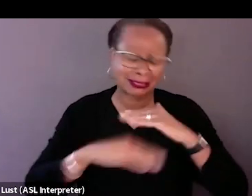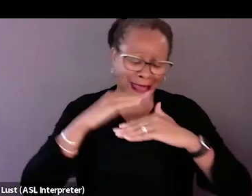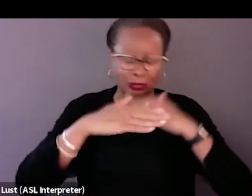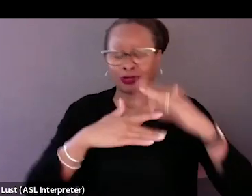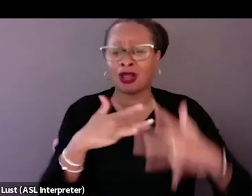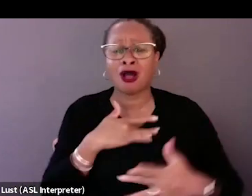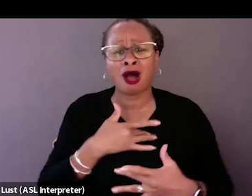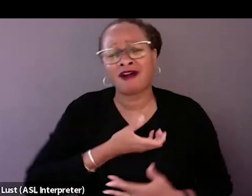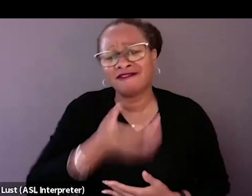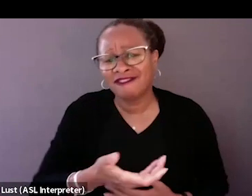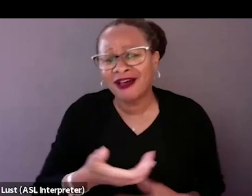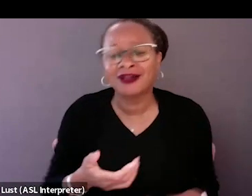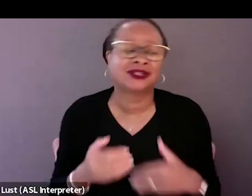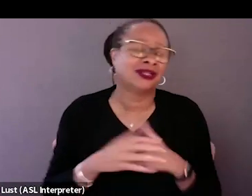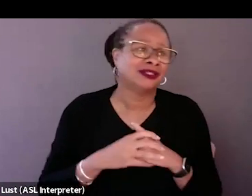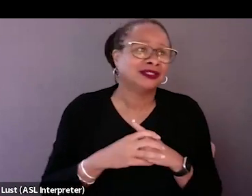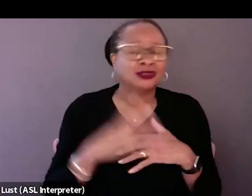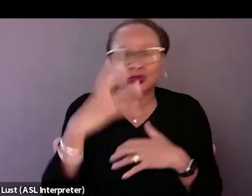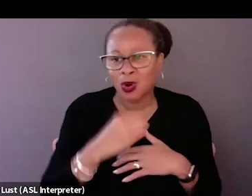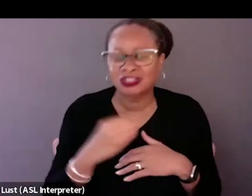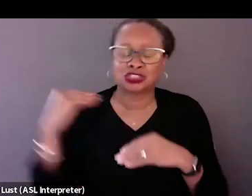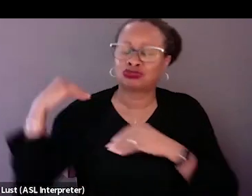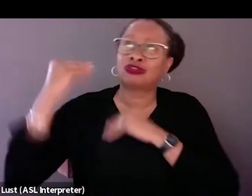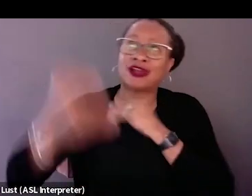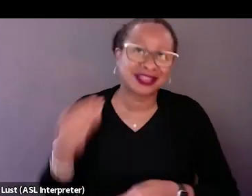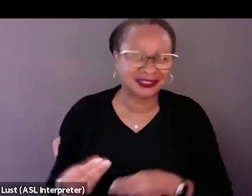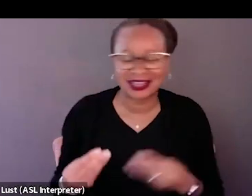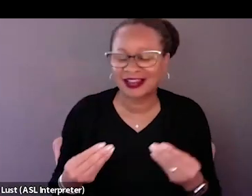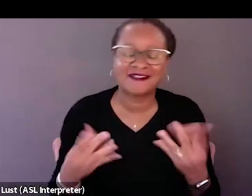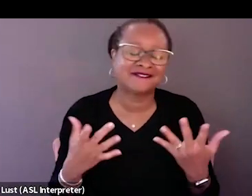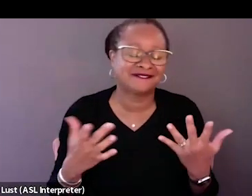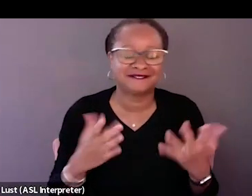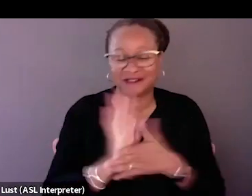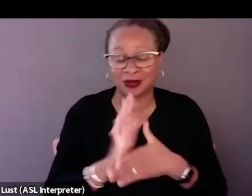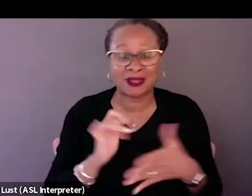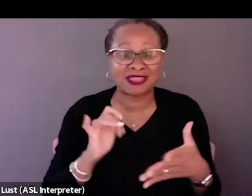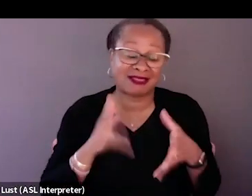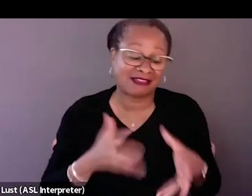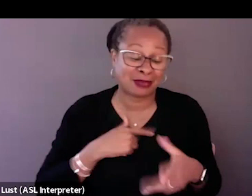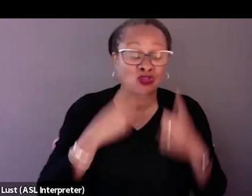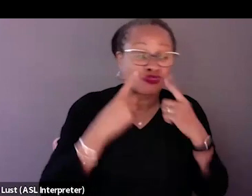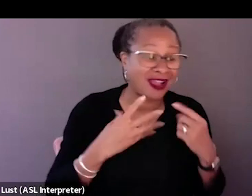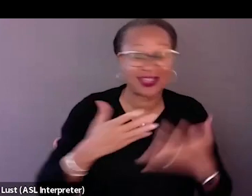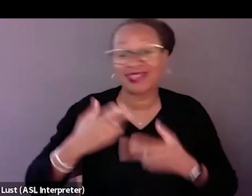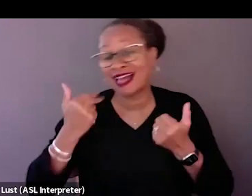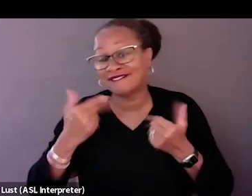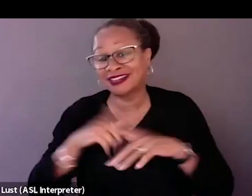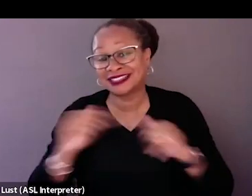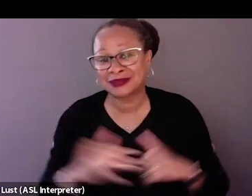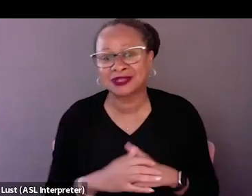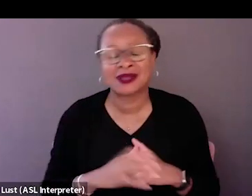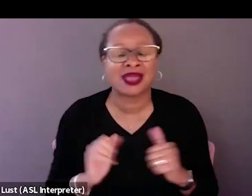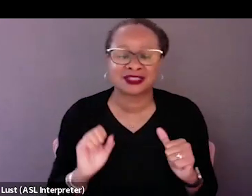gorgeous, transcendent film that left me like belly laughing and crying all at once. So it's really a joy